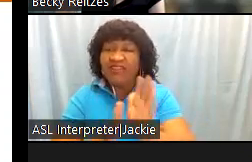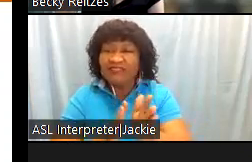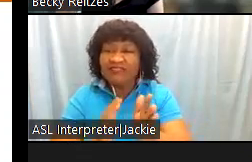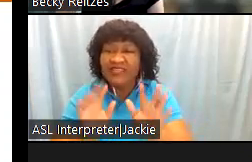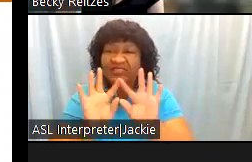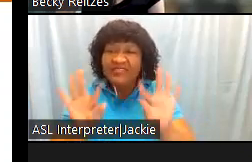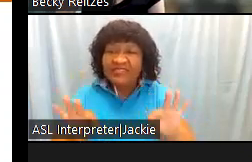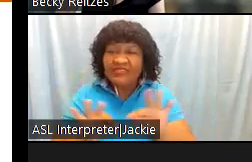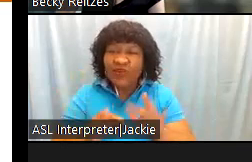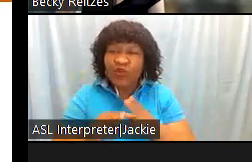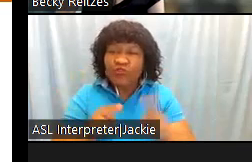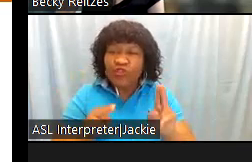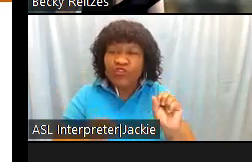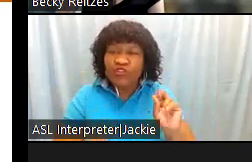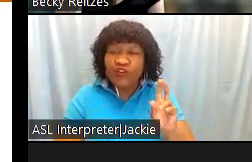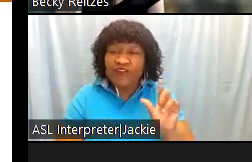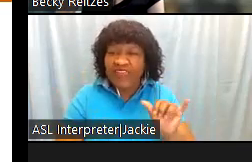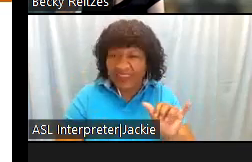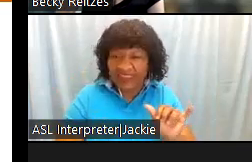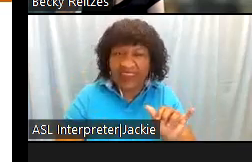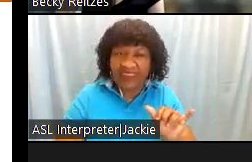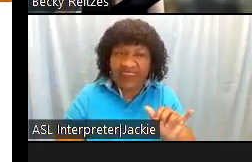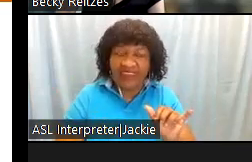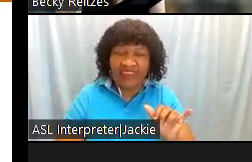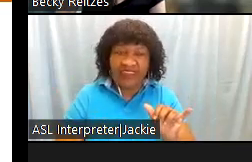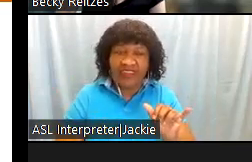that very short survey, very short